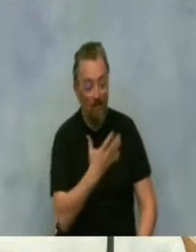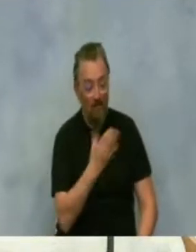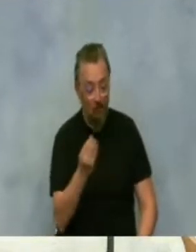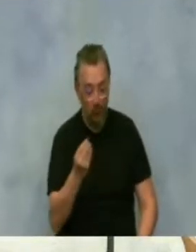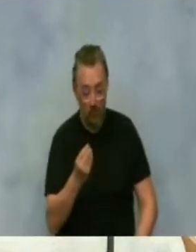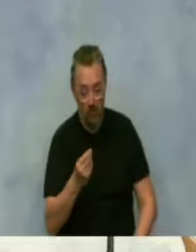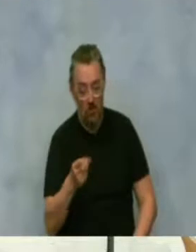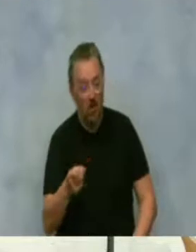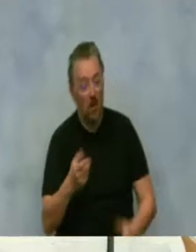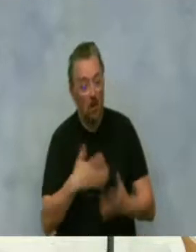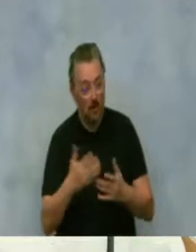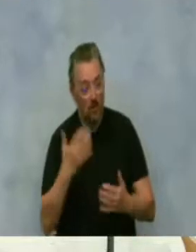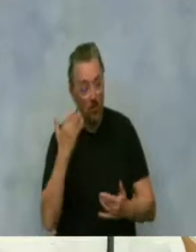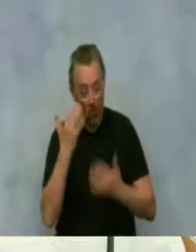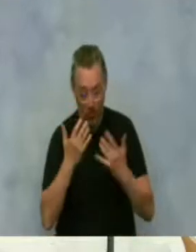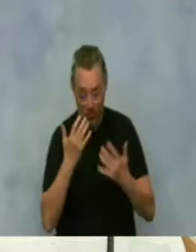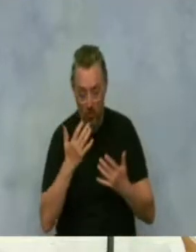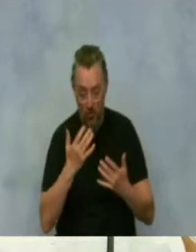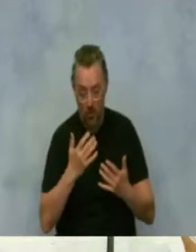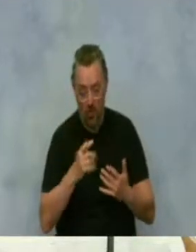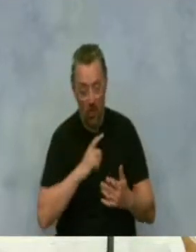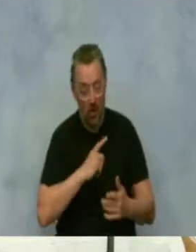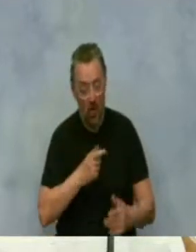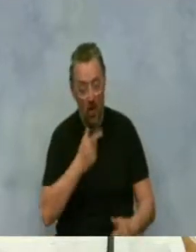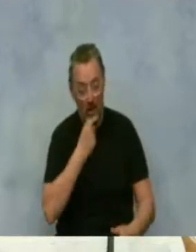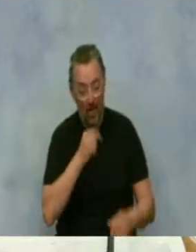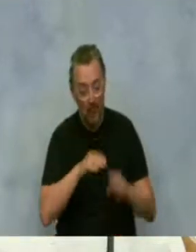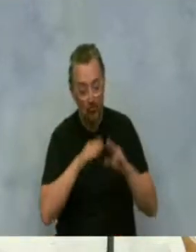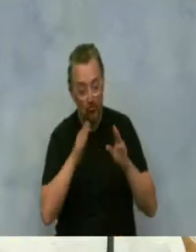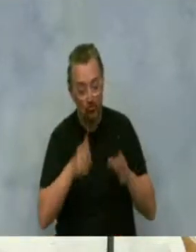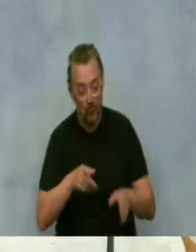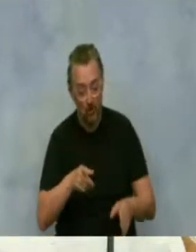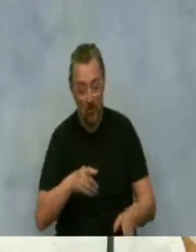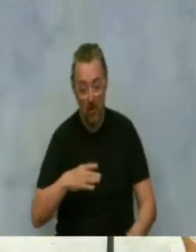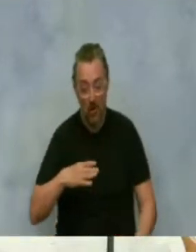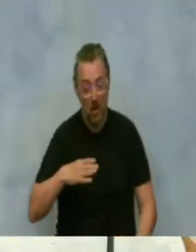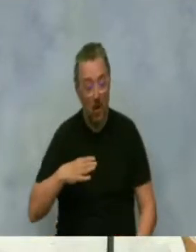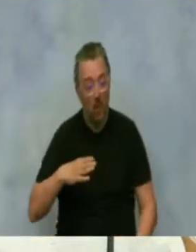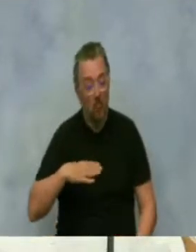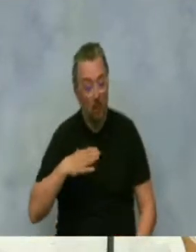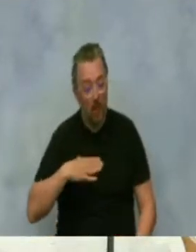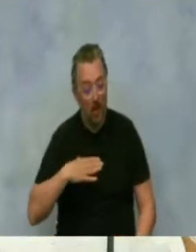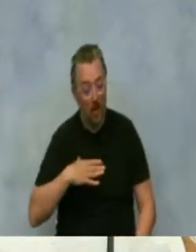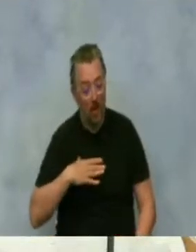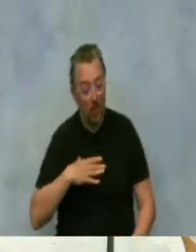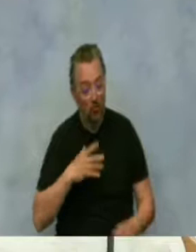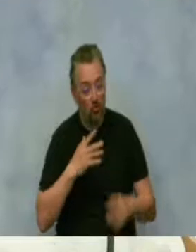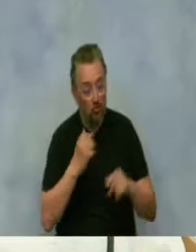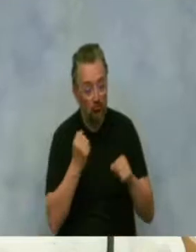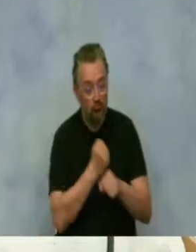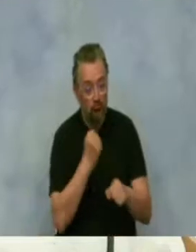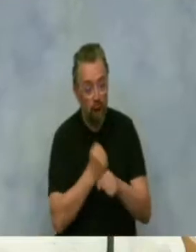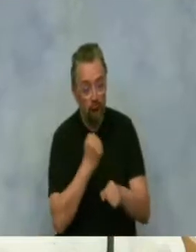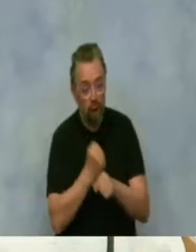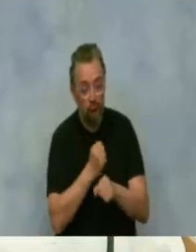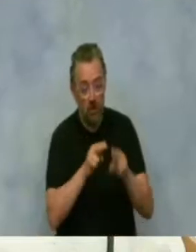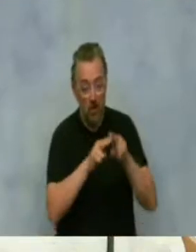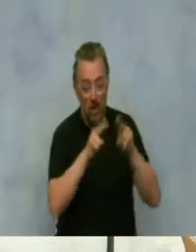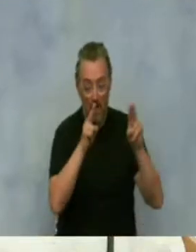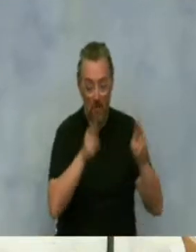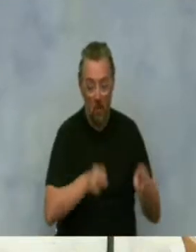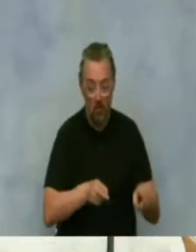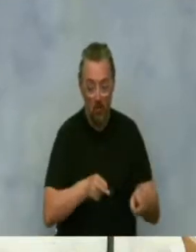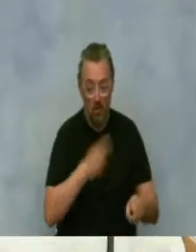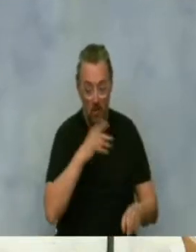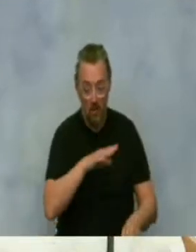into consideration, and as the Men's Shed are also prepared to undertake the property repairs to the property, which are